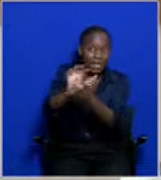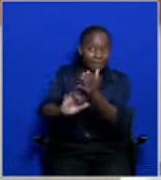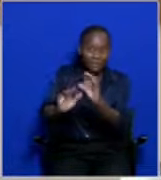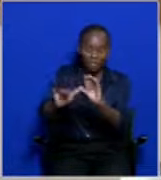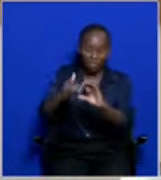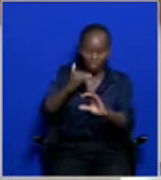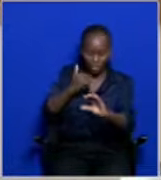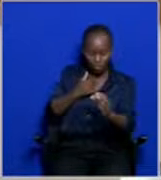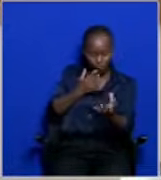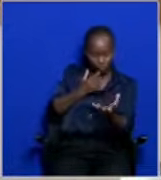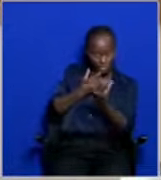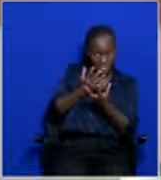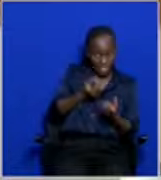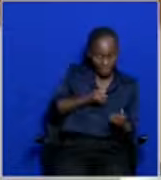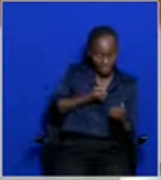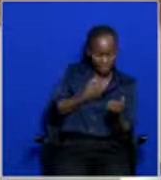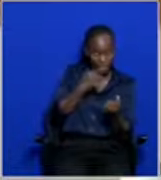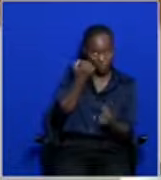This